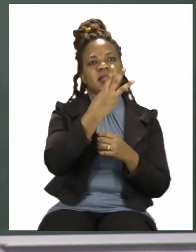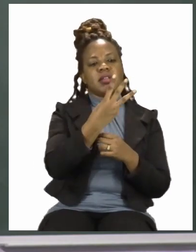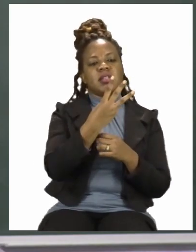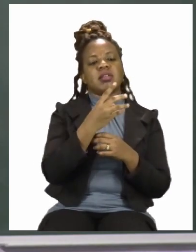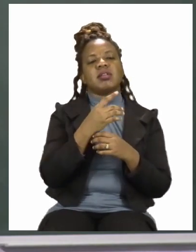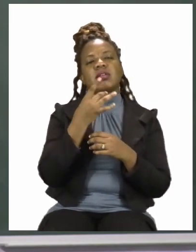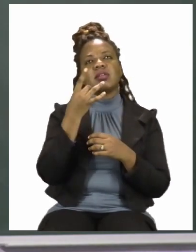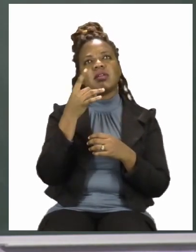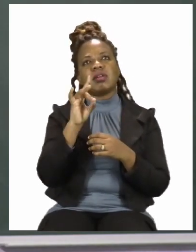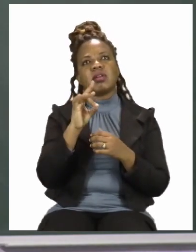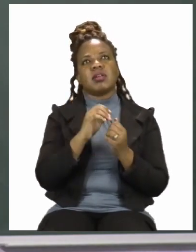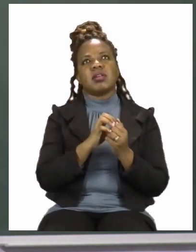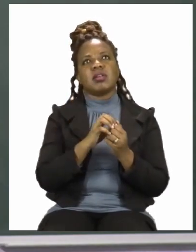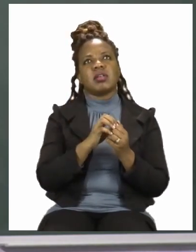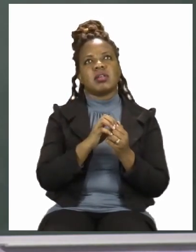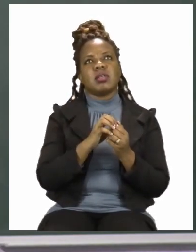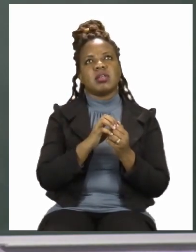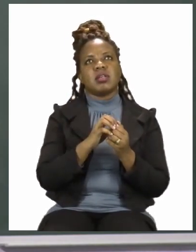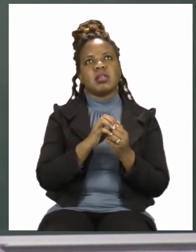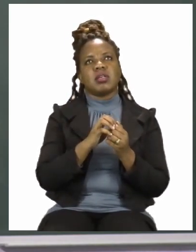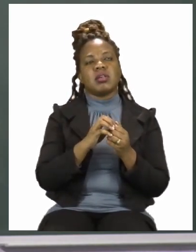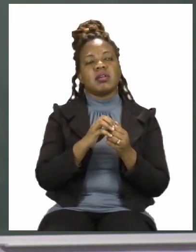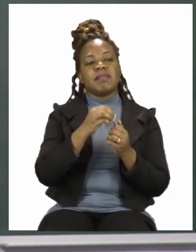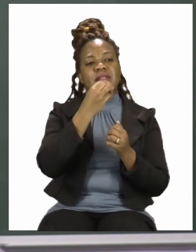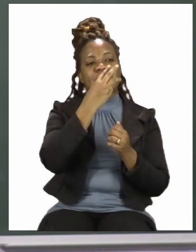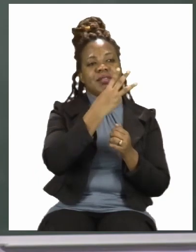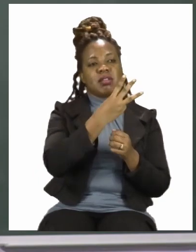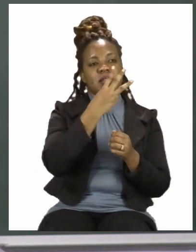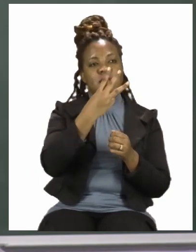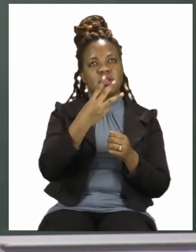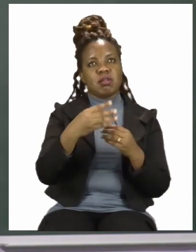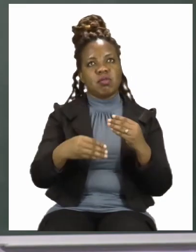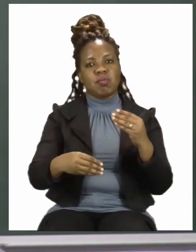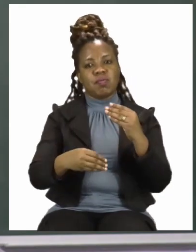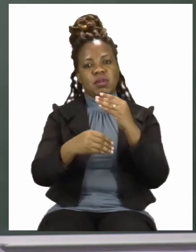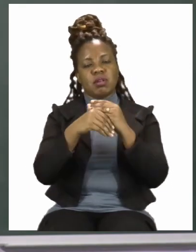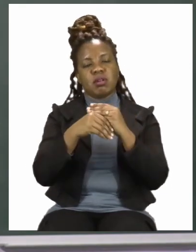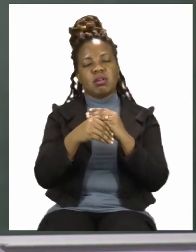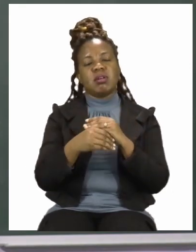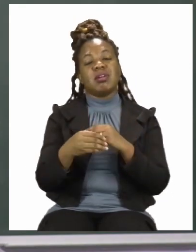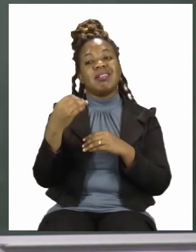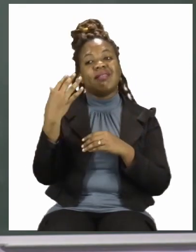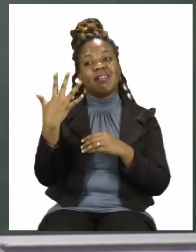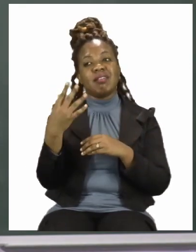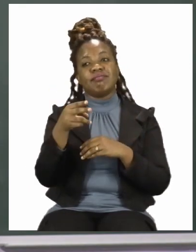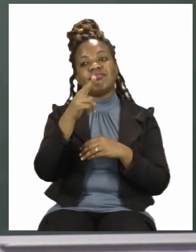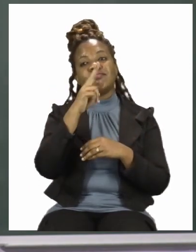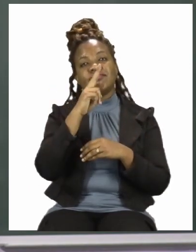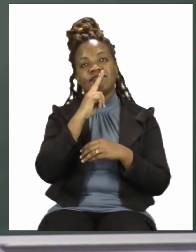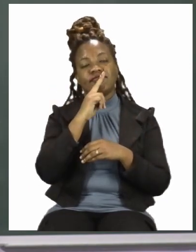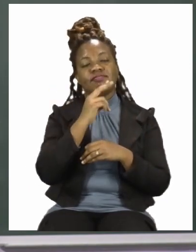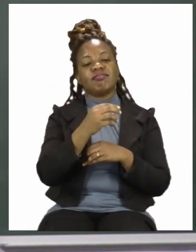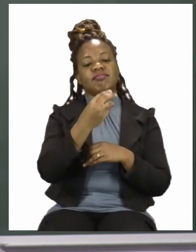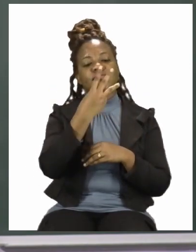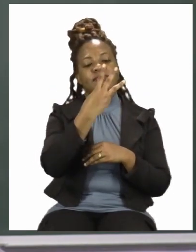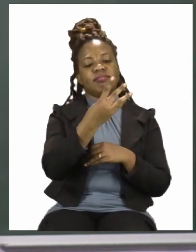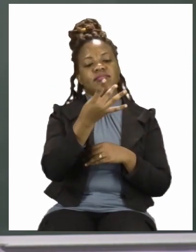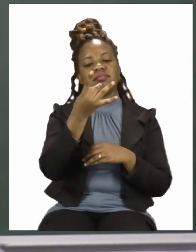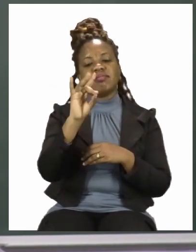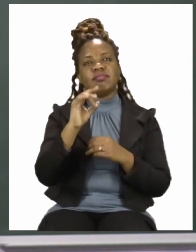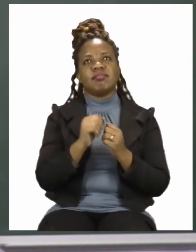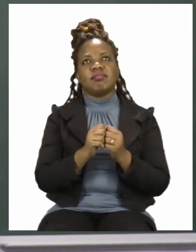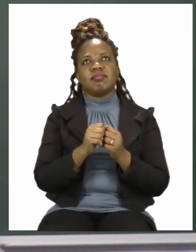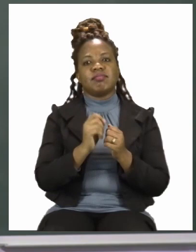complete. 33 plus 5 equals 38. please